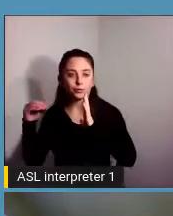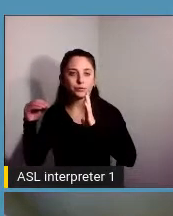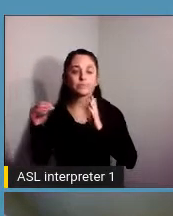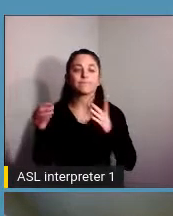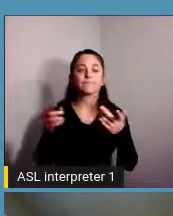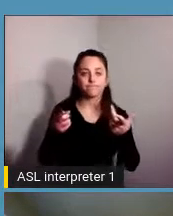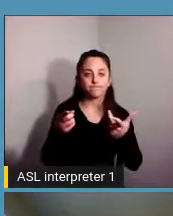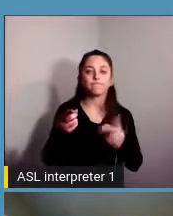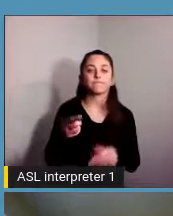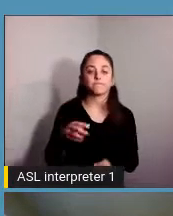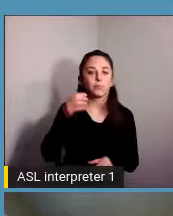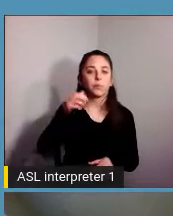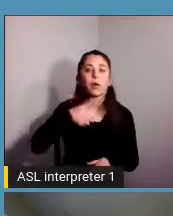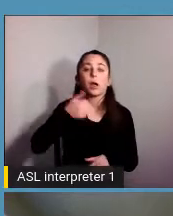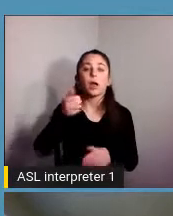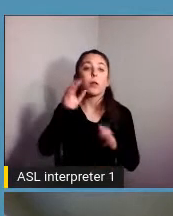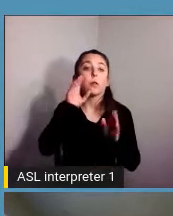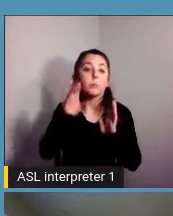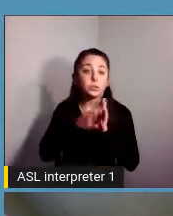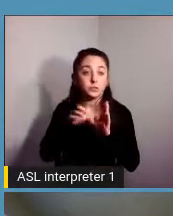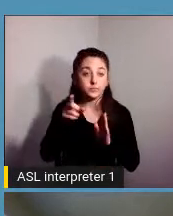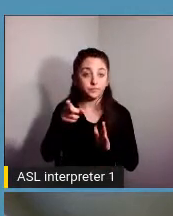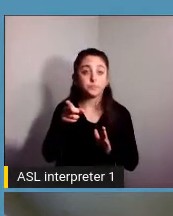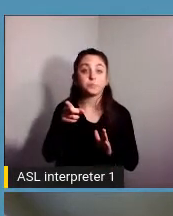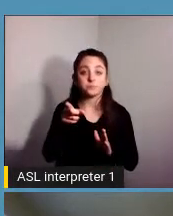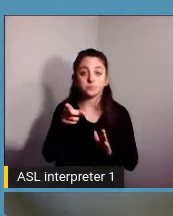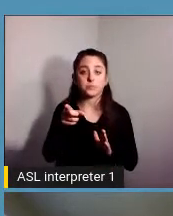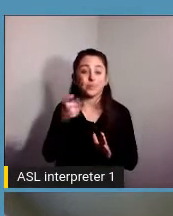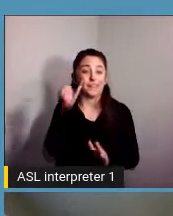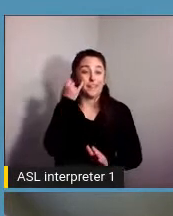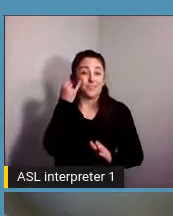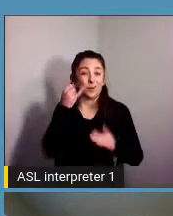replica. And then here, if this works,